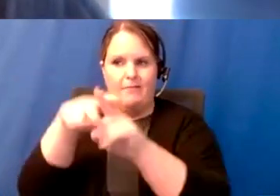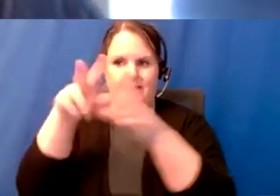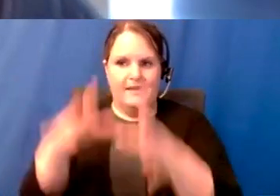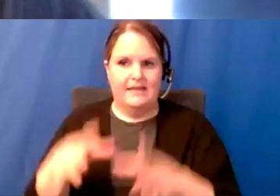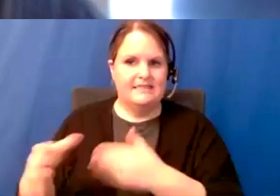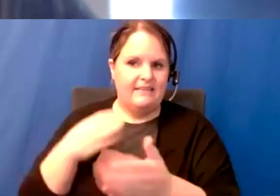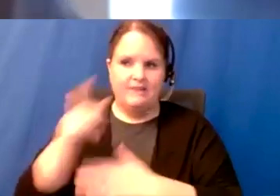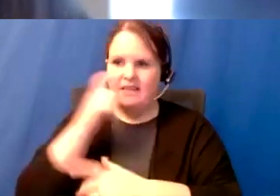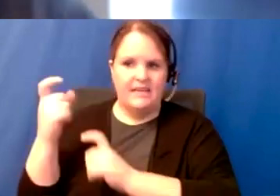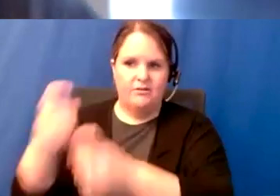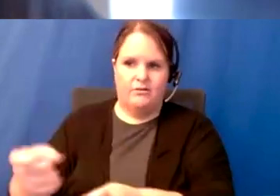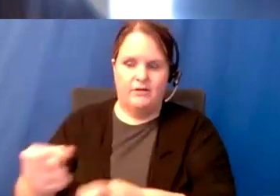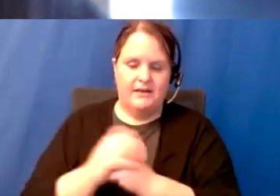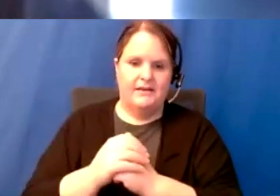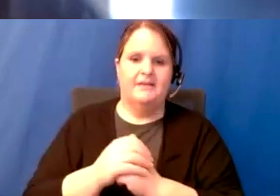treated, with their,